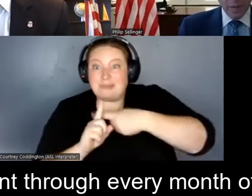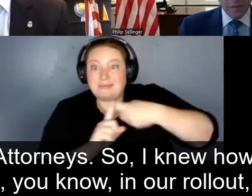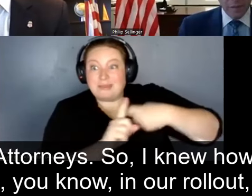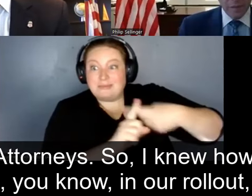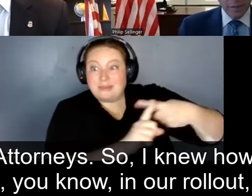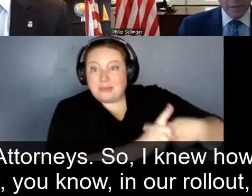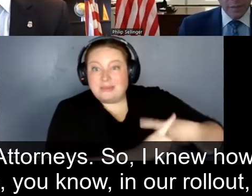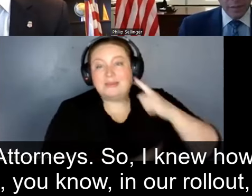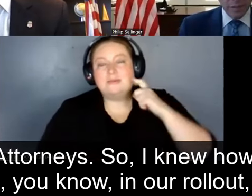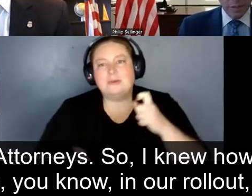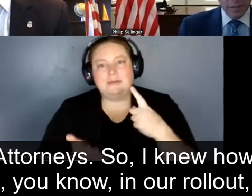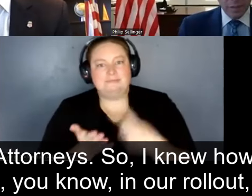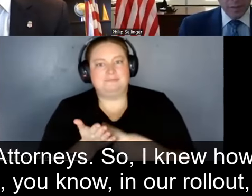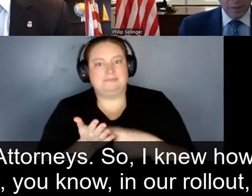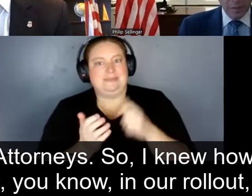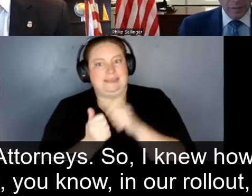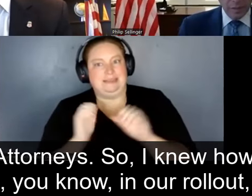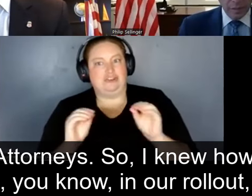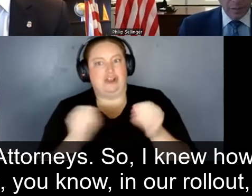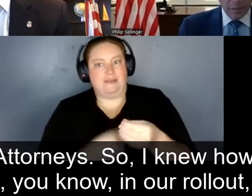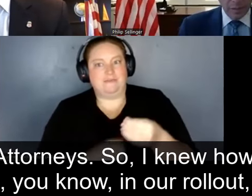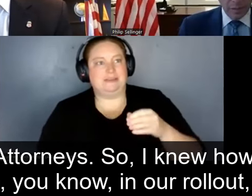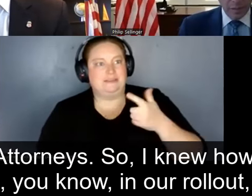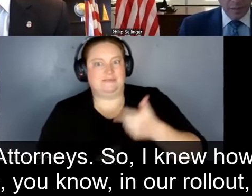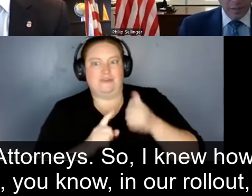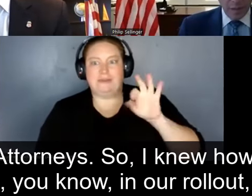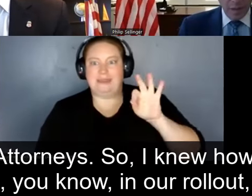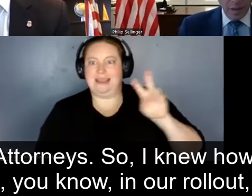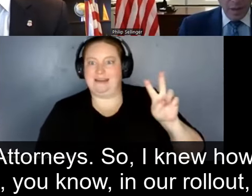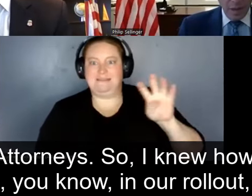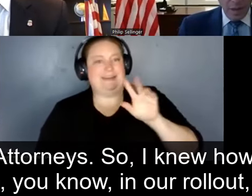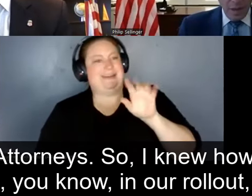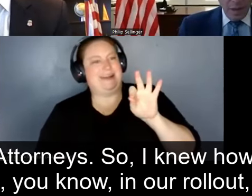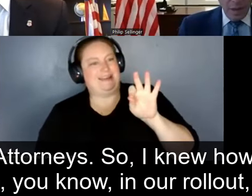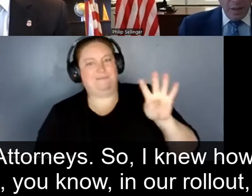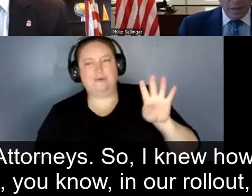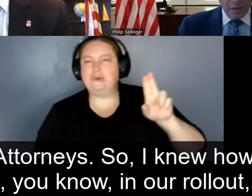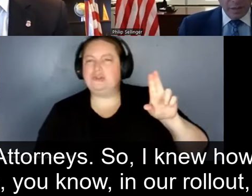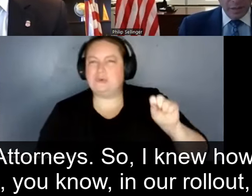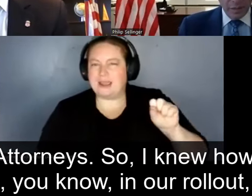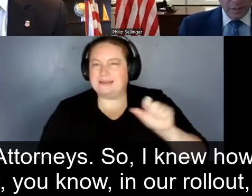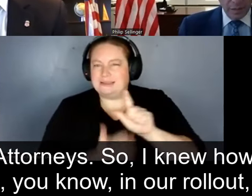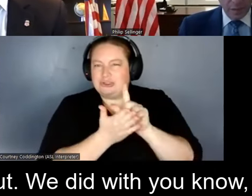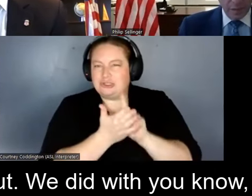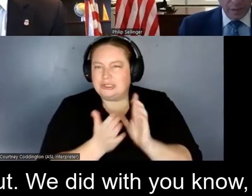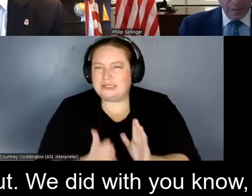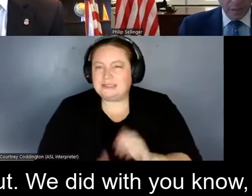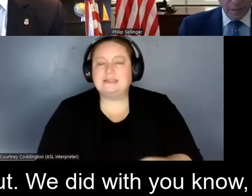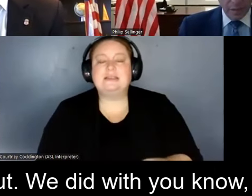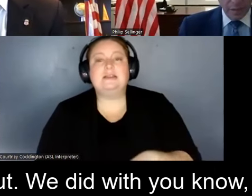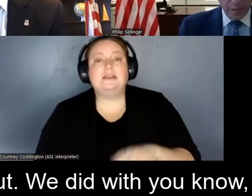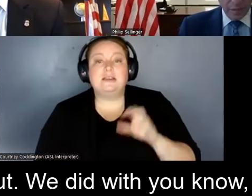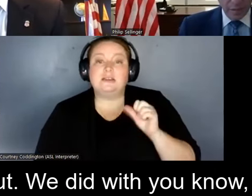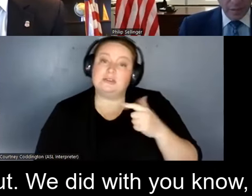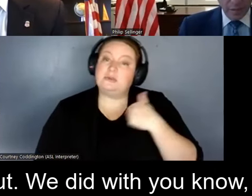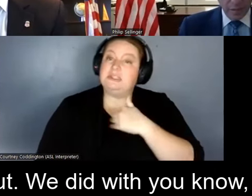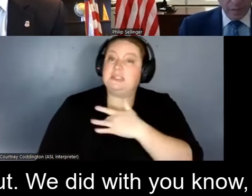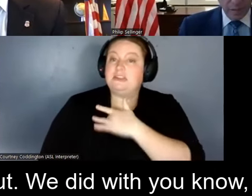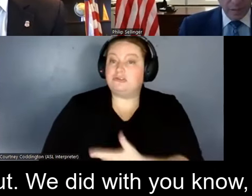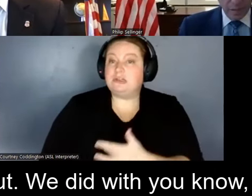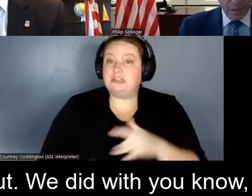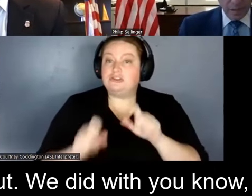office of the 94 U.S. attorneys. So I knew how important it was. So. Our rollout, we did a traditional rollout. We did with,